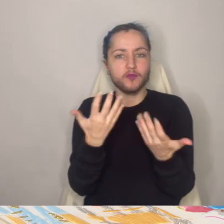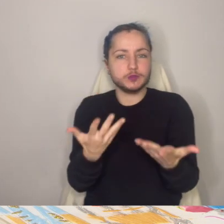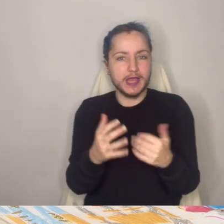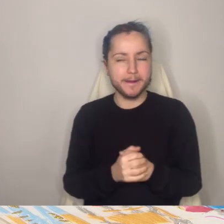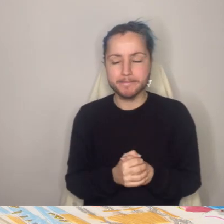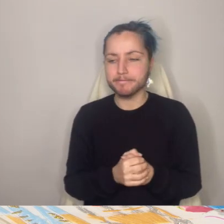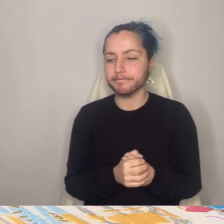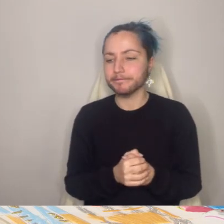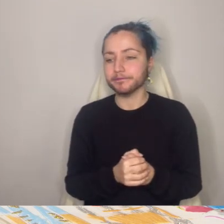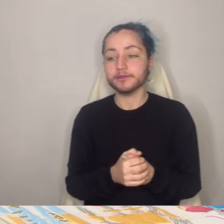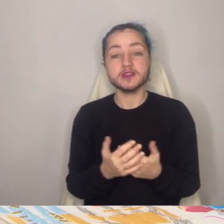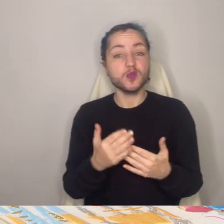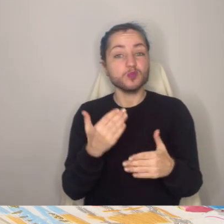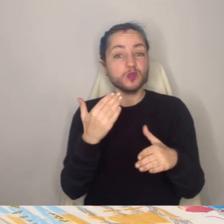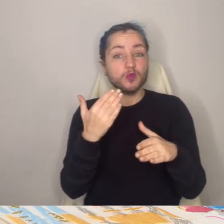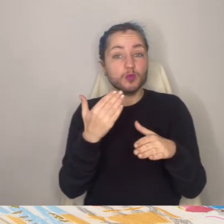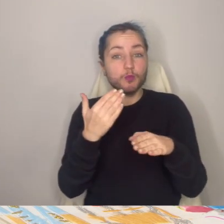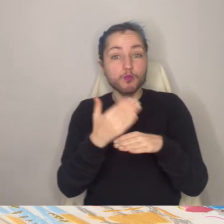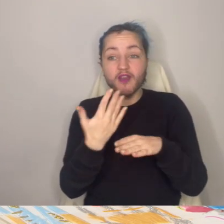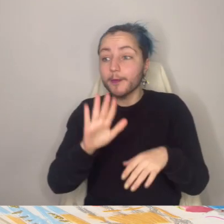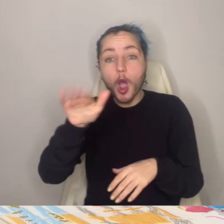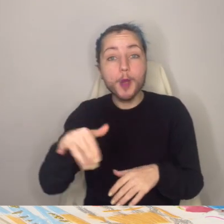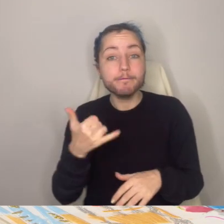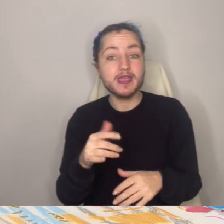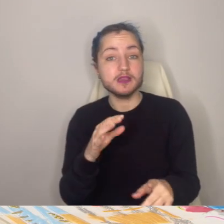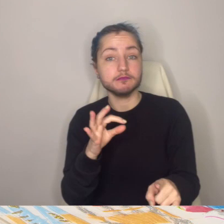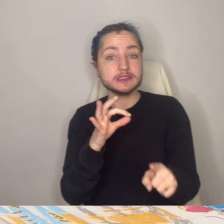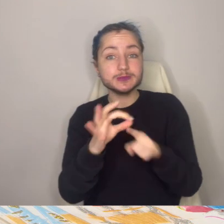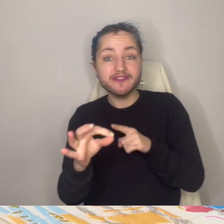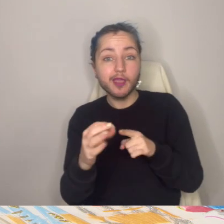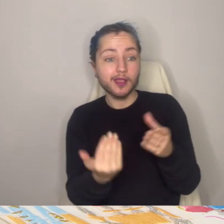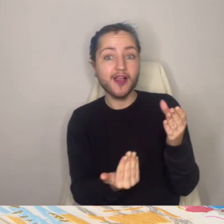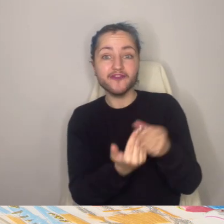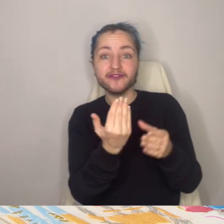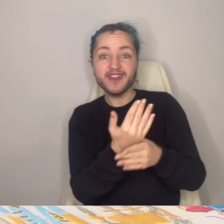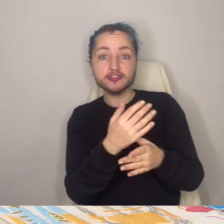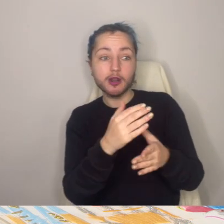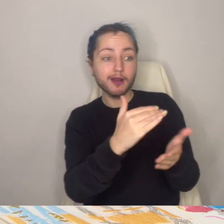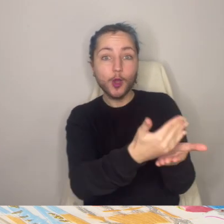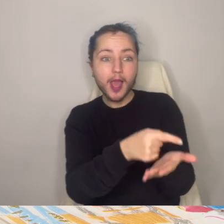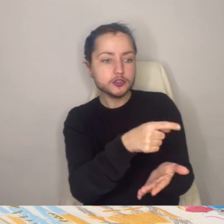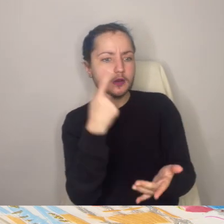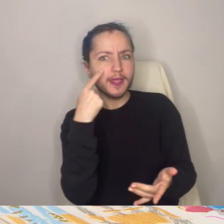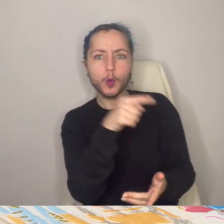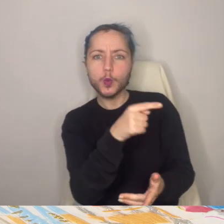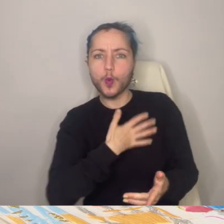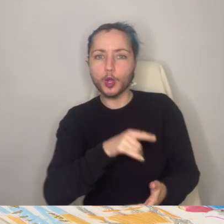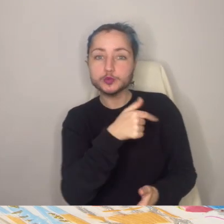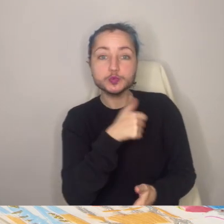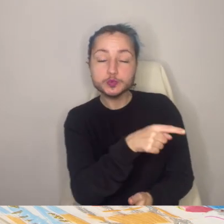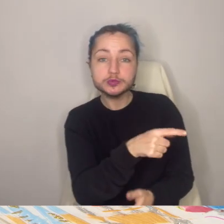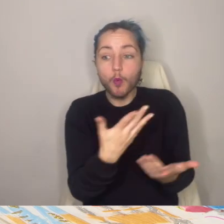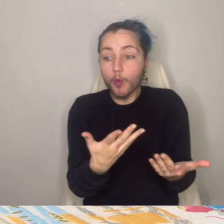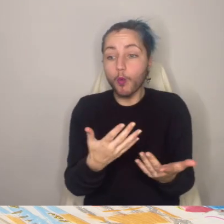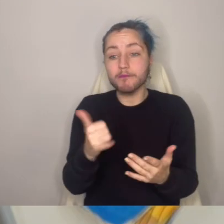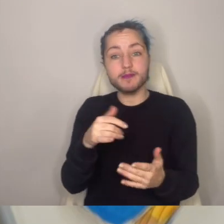So when you're working from home, you might have a particular collection that you want to work from. If you're just following the workshop as I'm